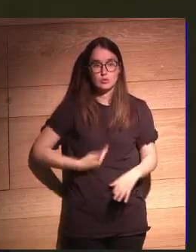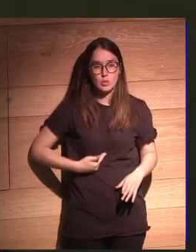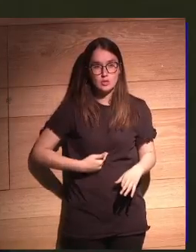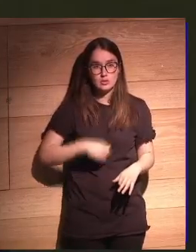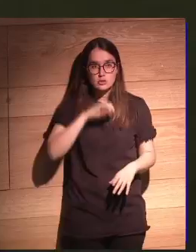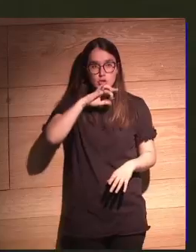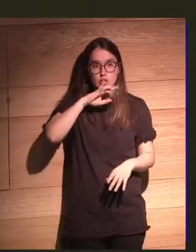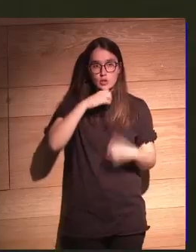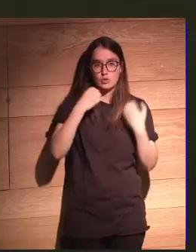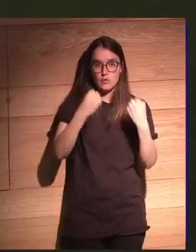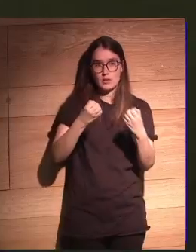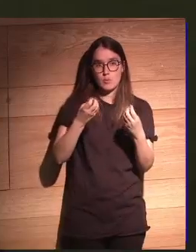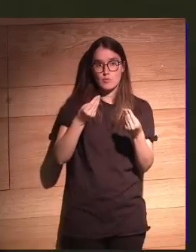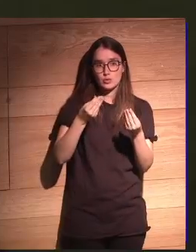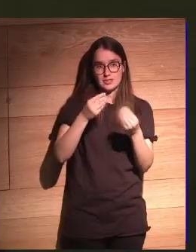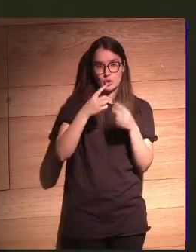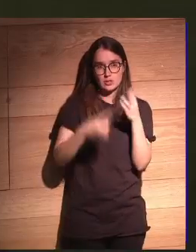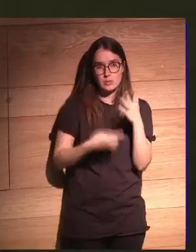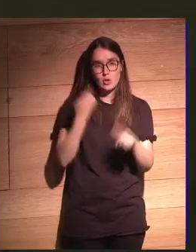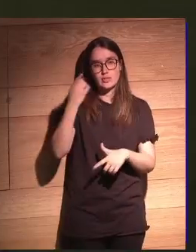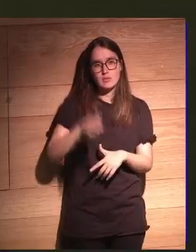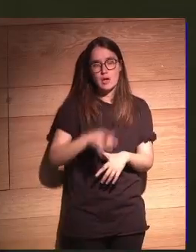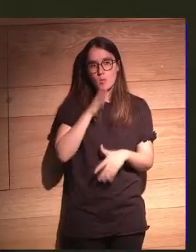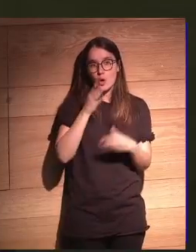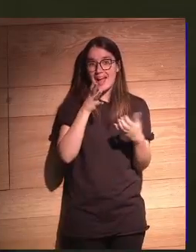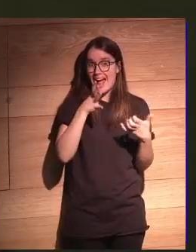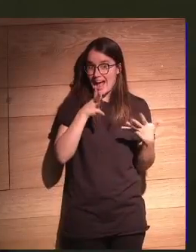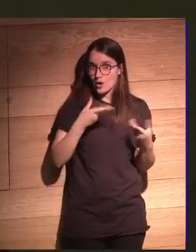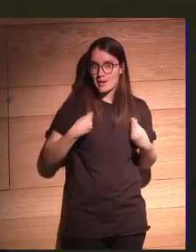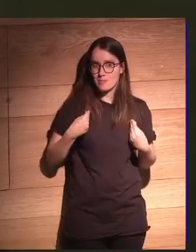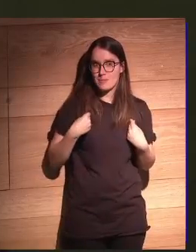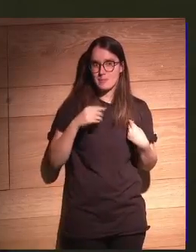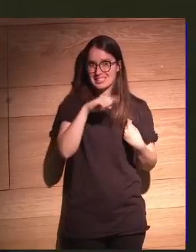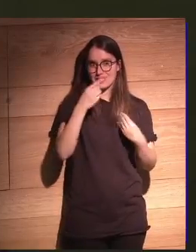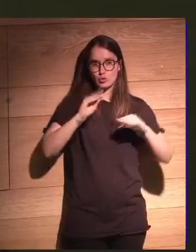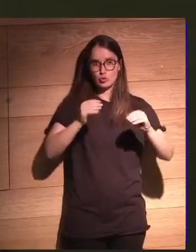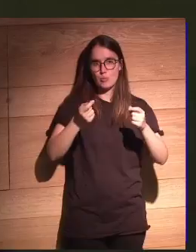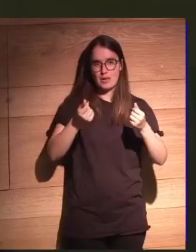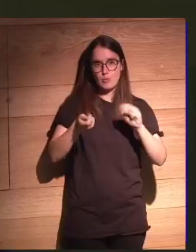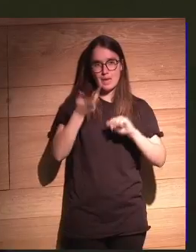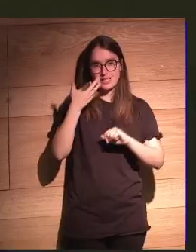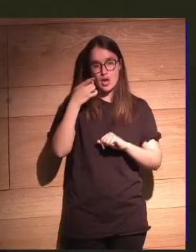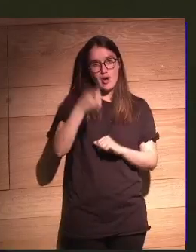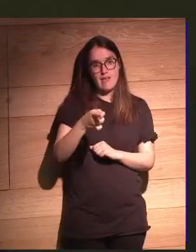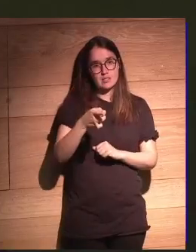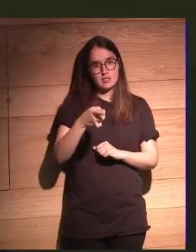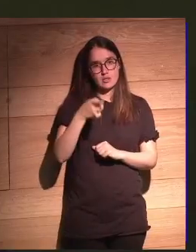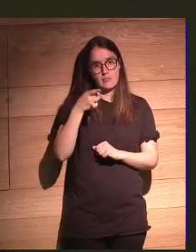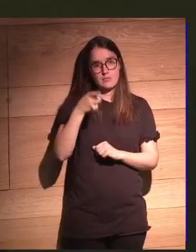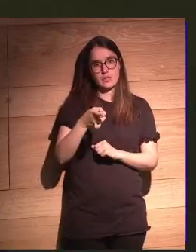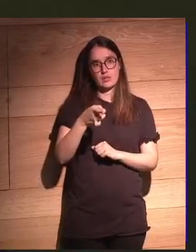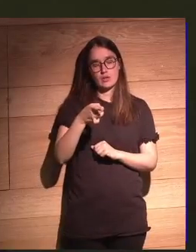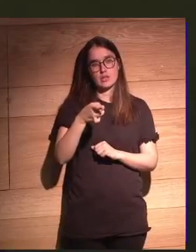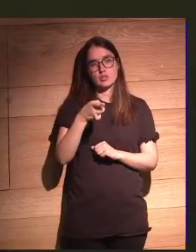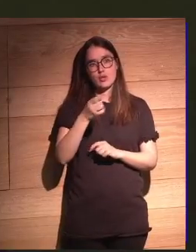you know that the owners from that area were very happy about several things, but also because their houses